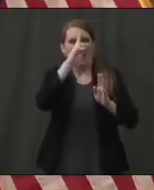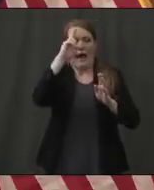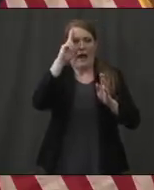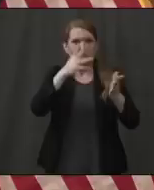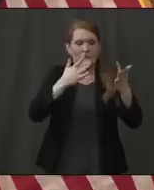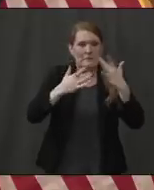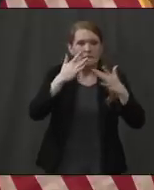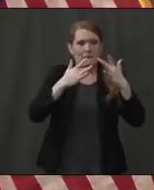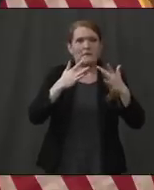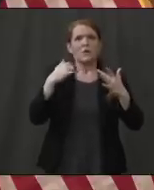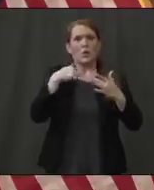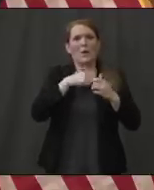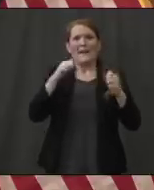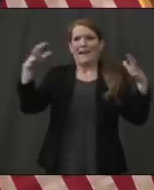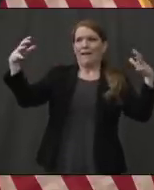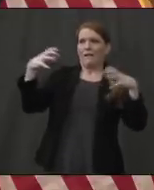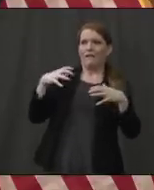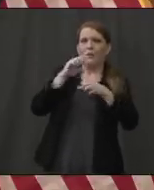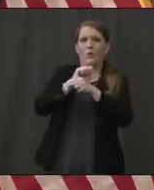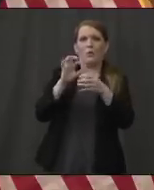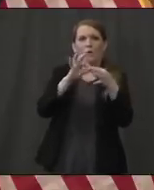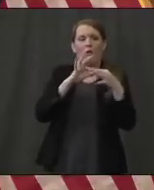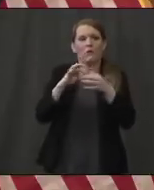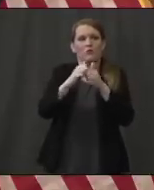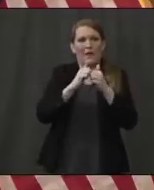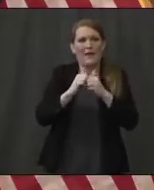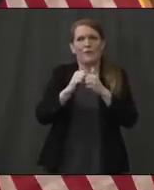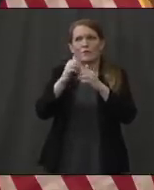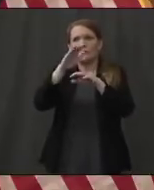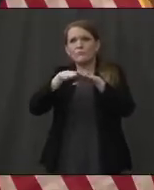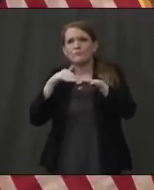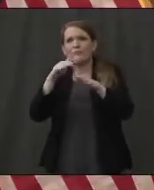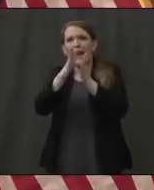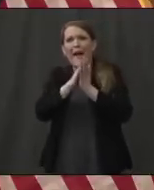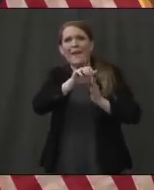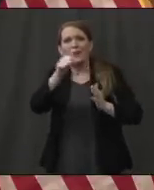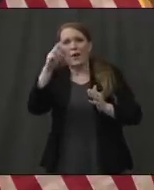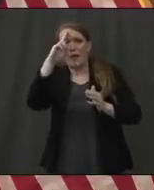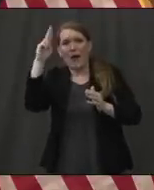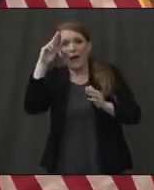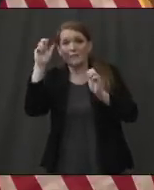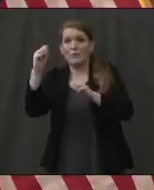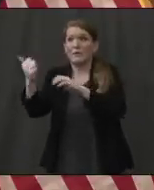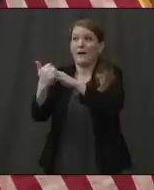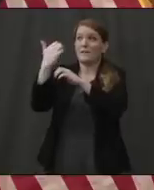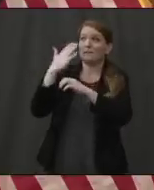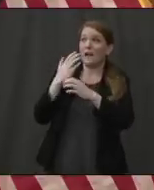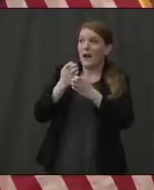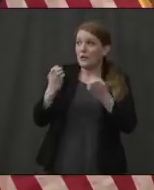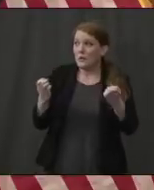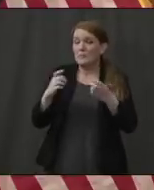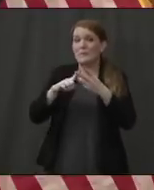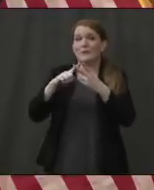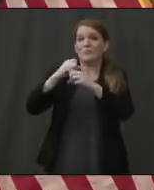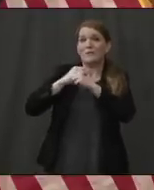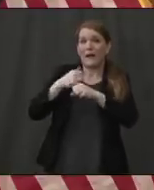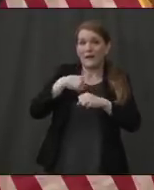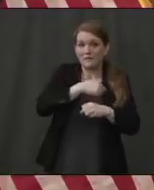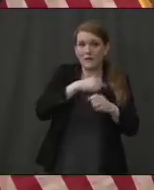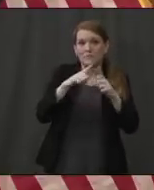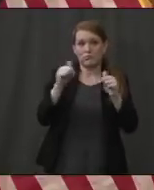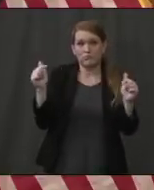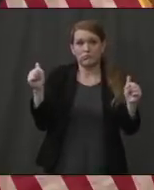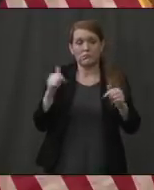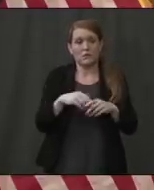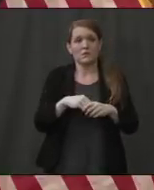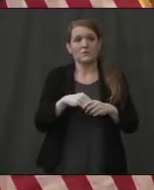that. So I think that's what needs to be underscored here, is this degree of collaboration allows us to collectively address